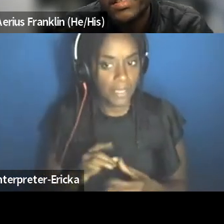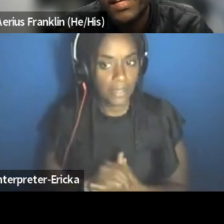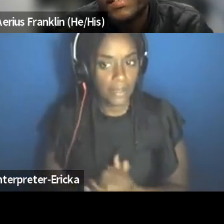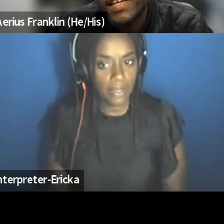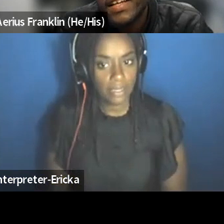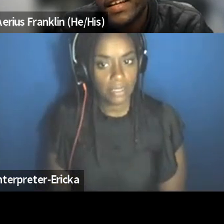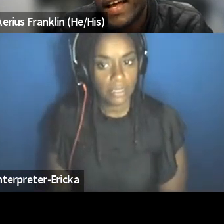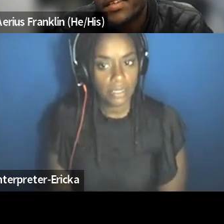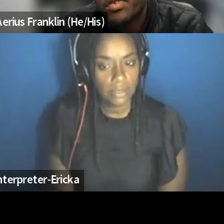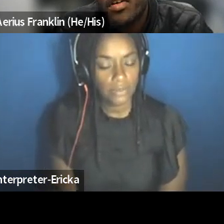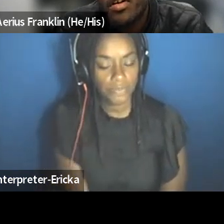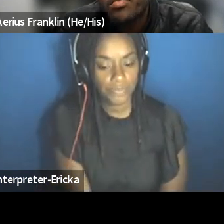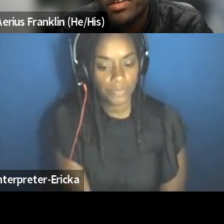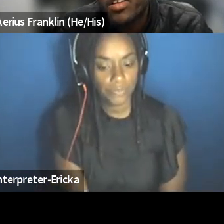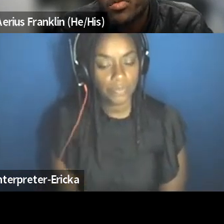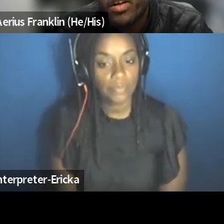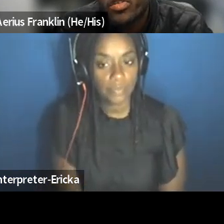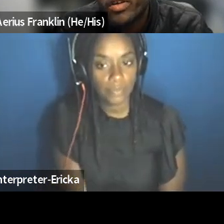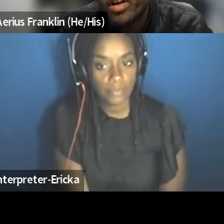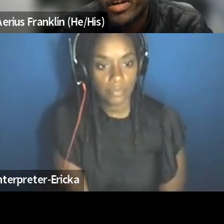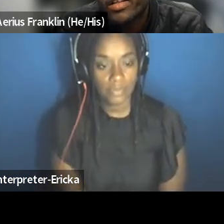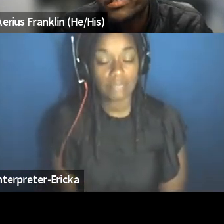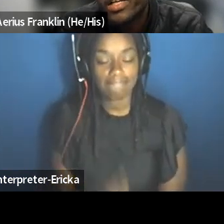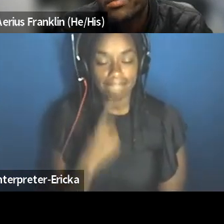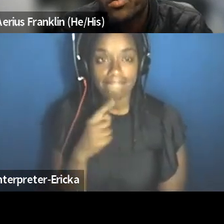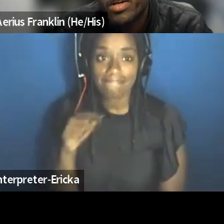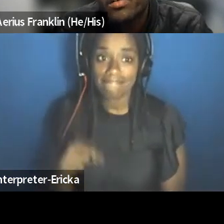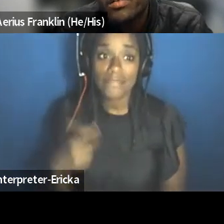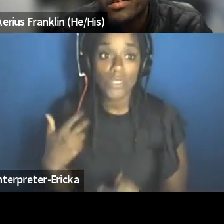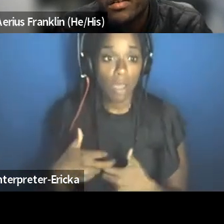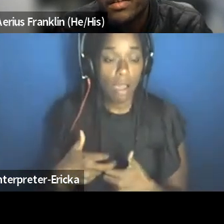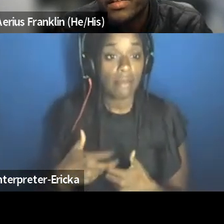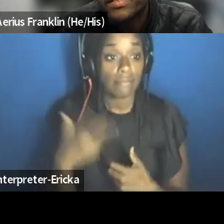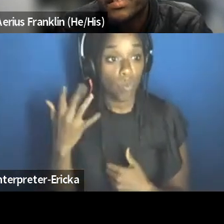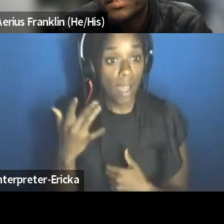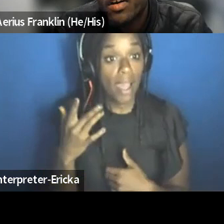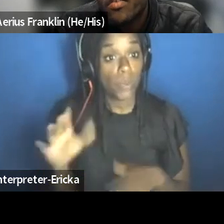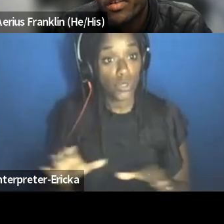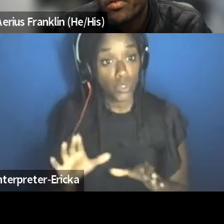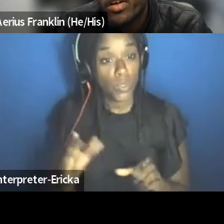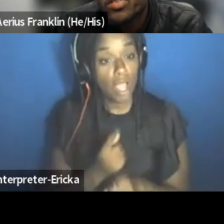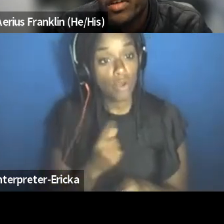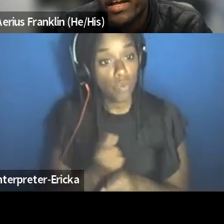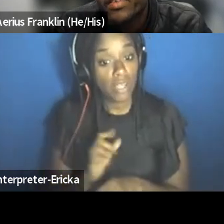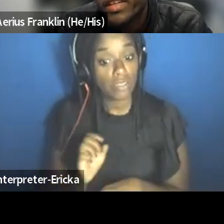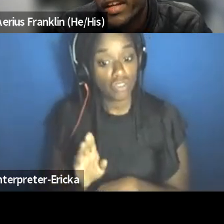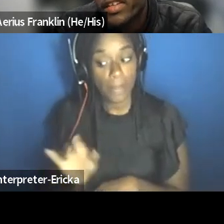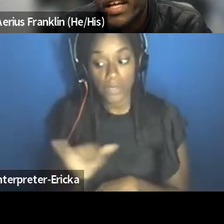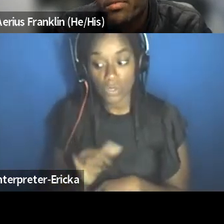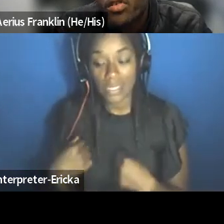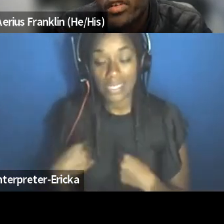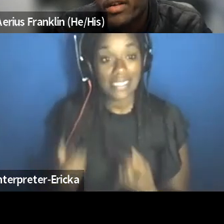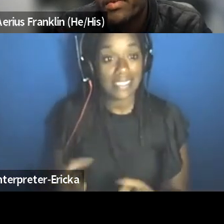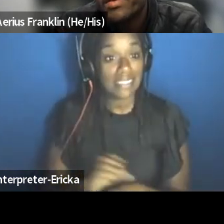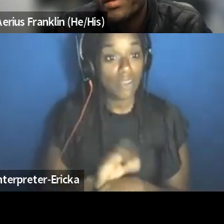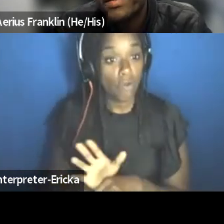She had said it has been hard because we are doing our regular job as well. And since COVID, we also have the CARES